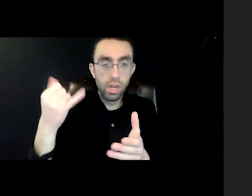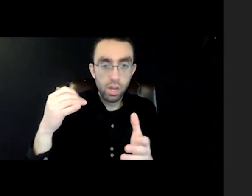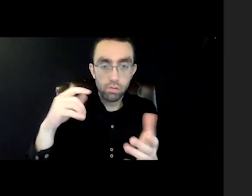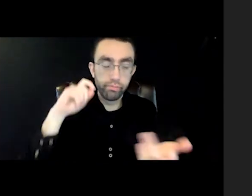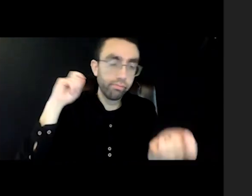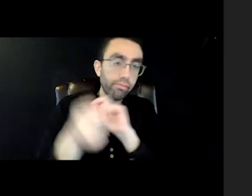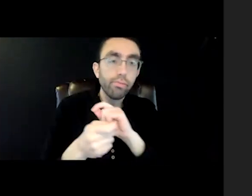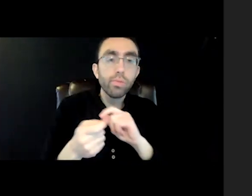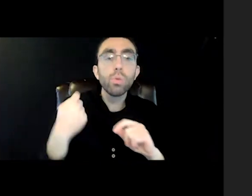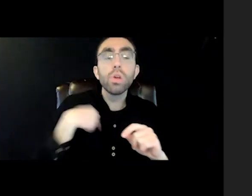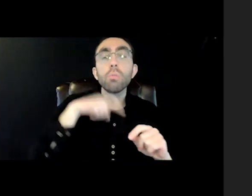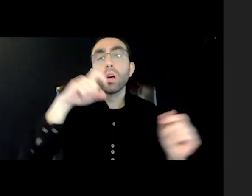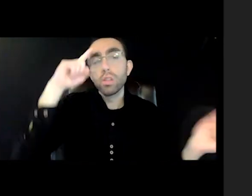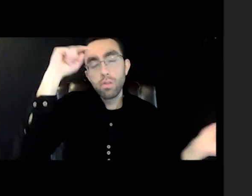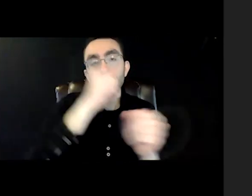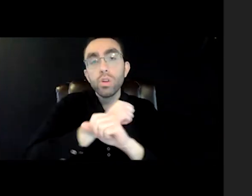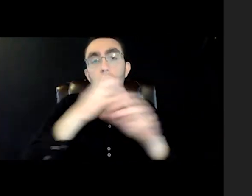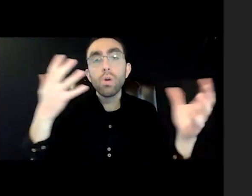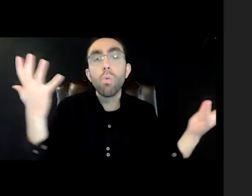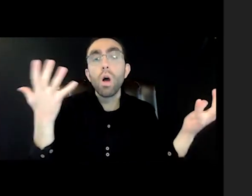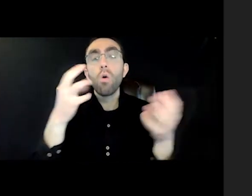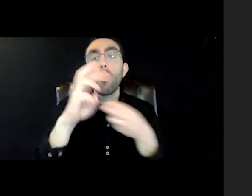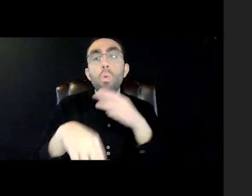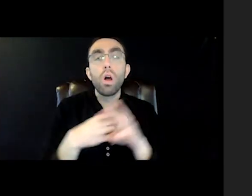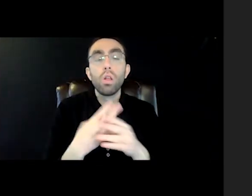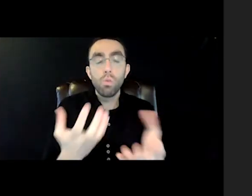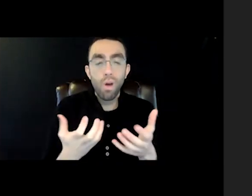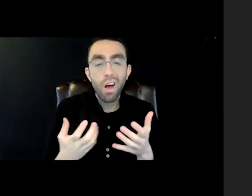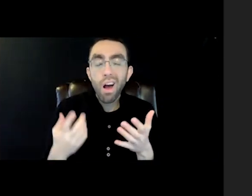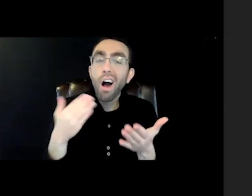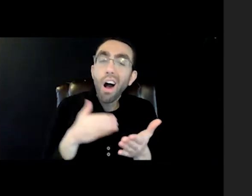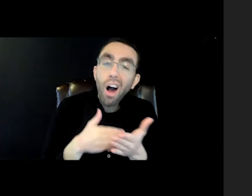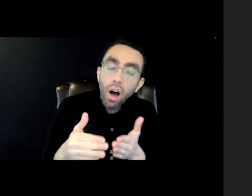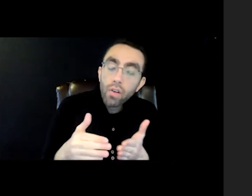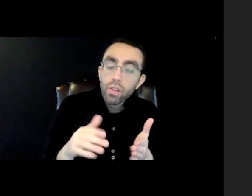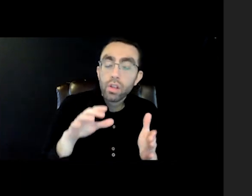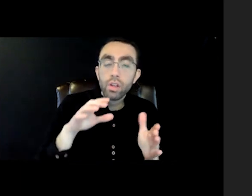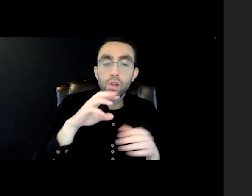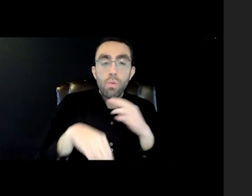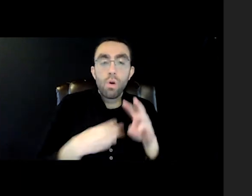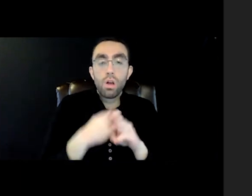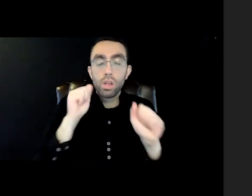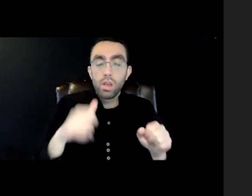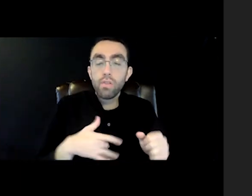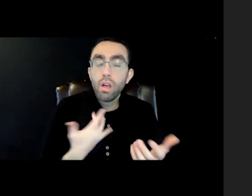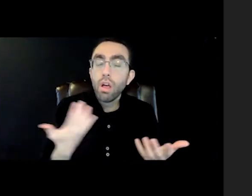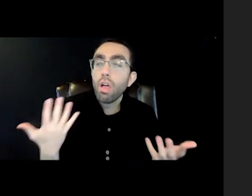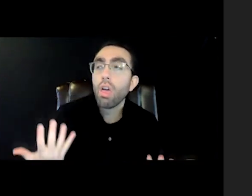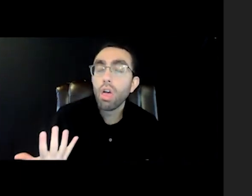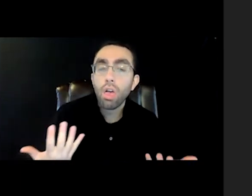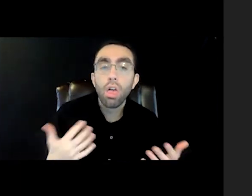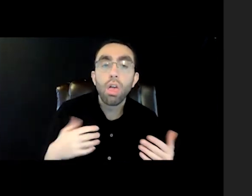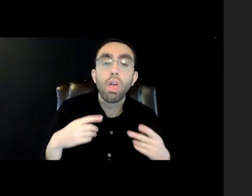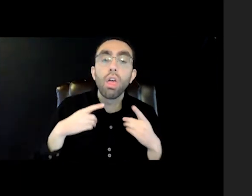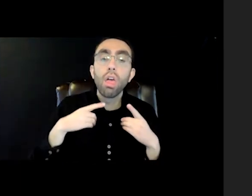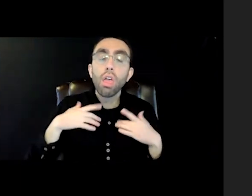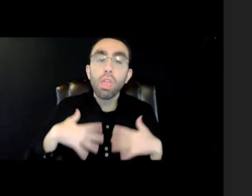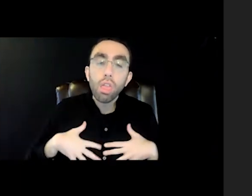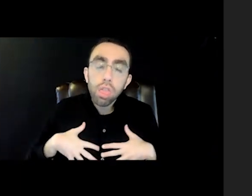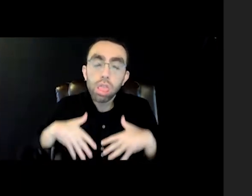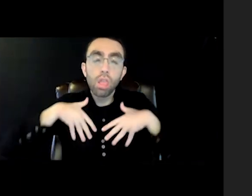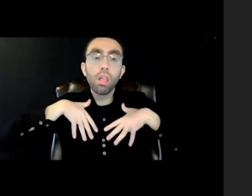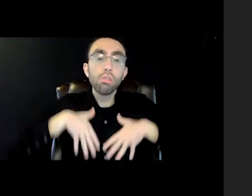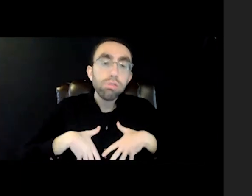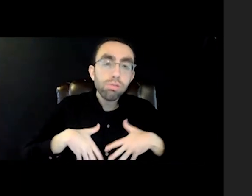as a practice of hope in this space that can be so desolate sometimes, thinking about what do we envision when we think